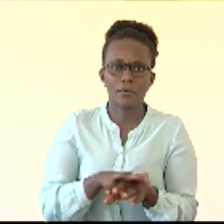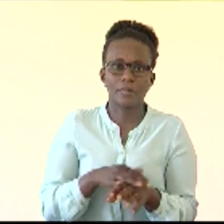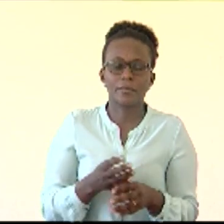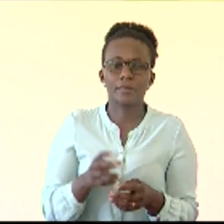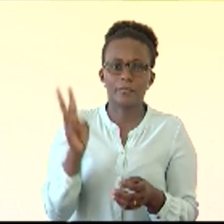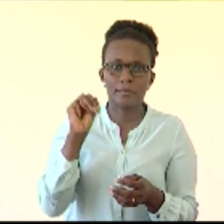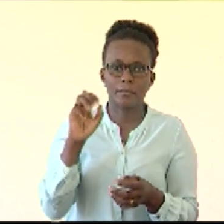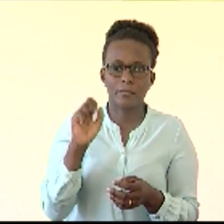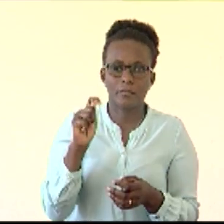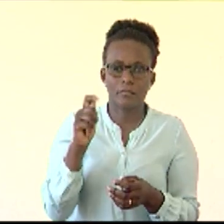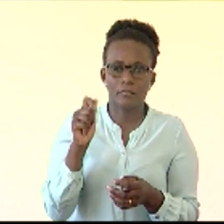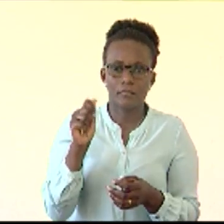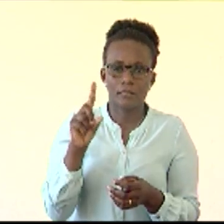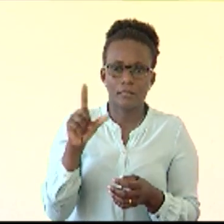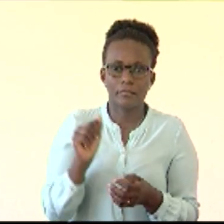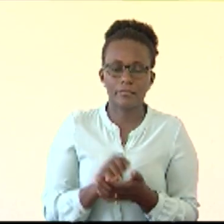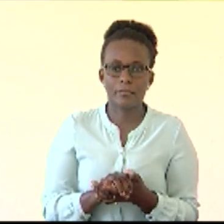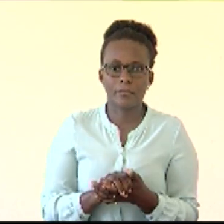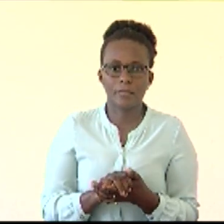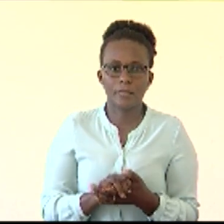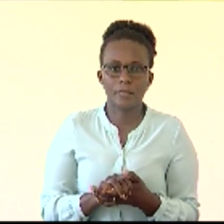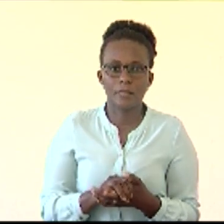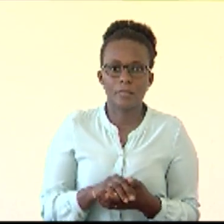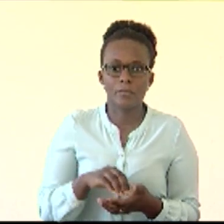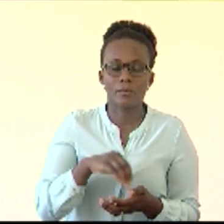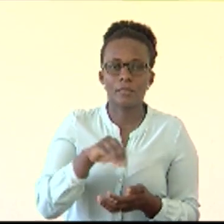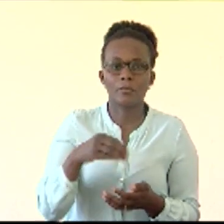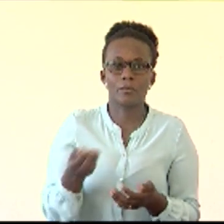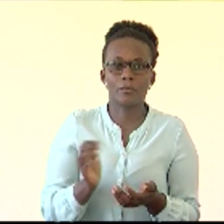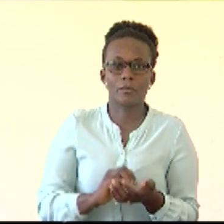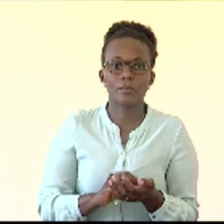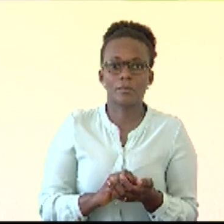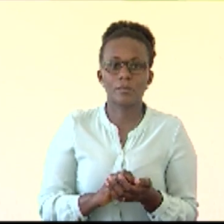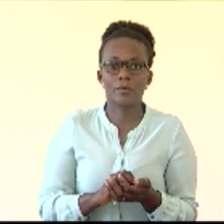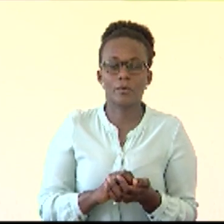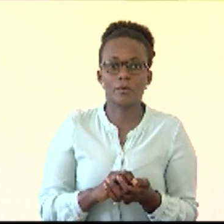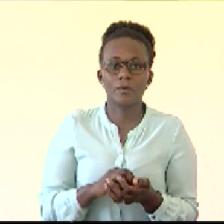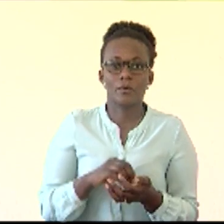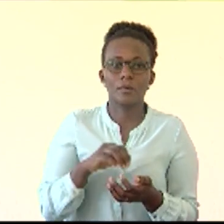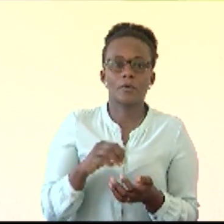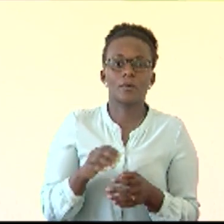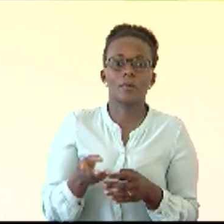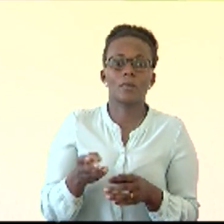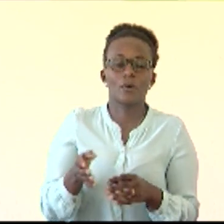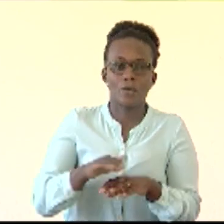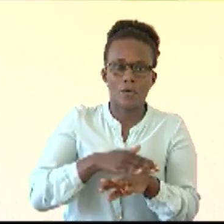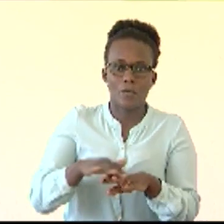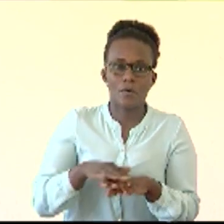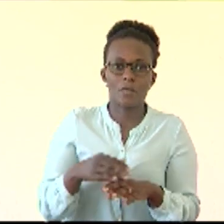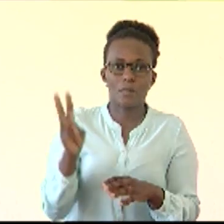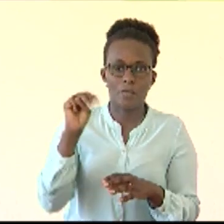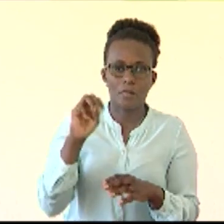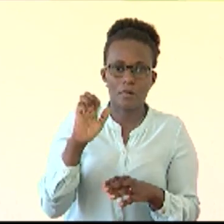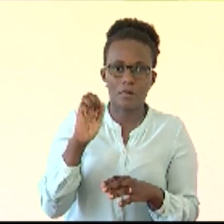the metal being used to coat, so this is the concept. So for the electroplating to take place, you